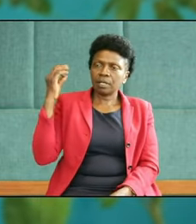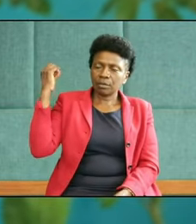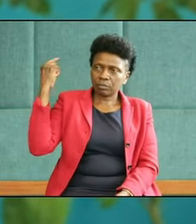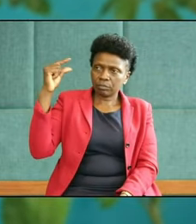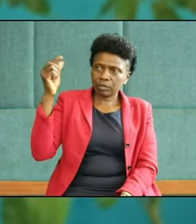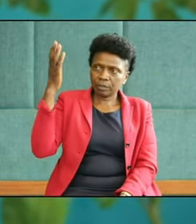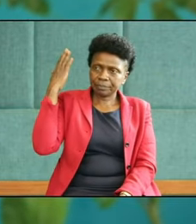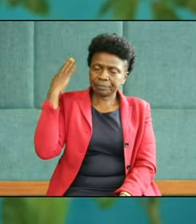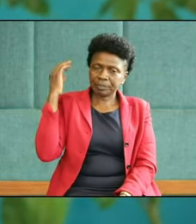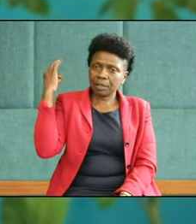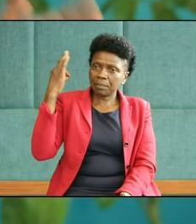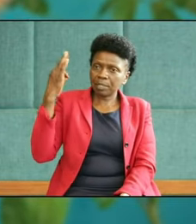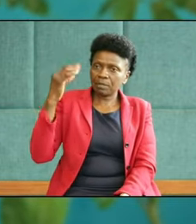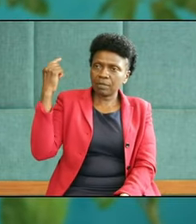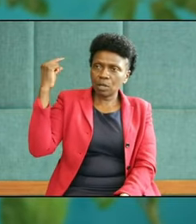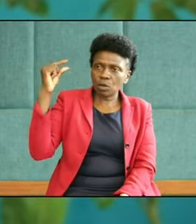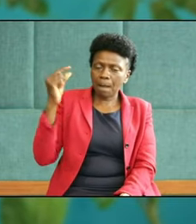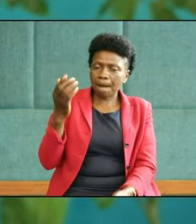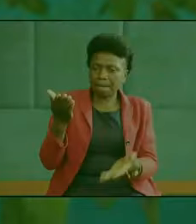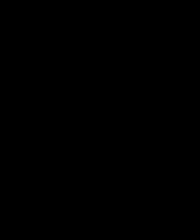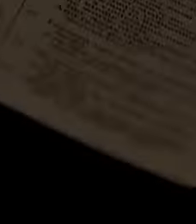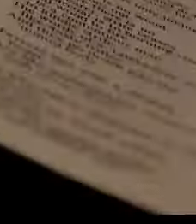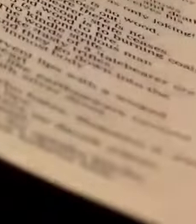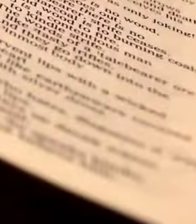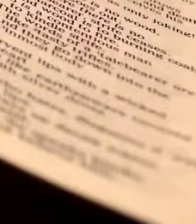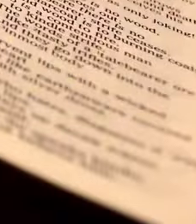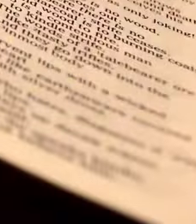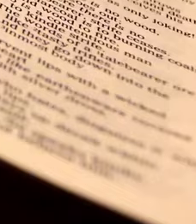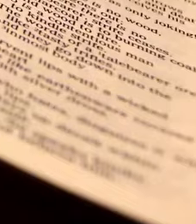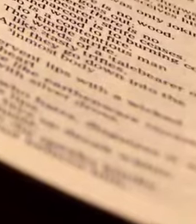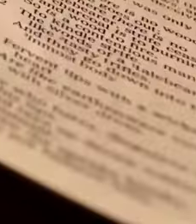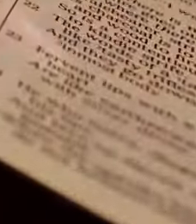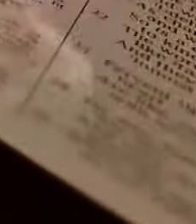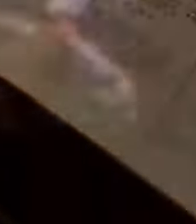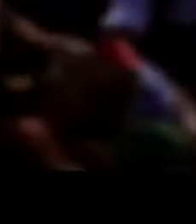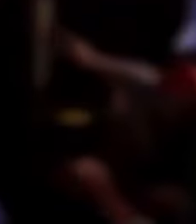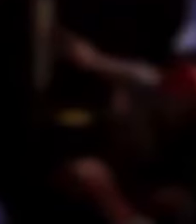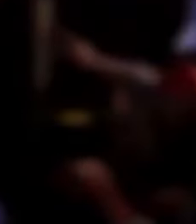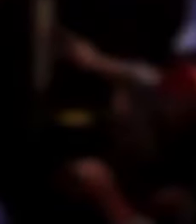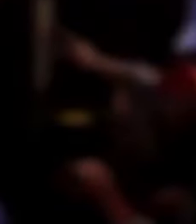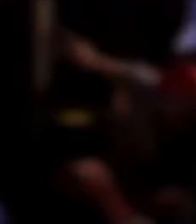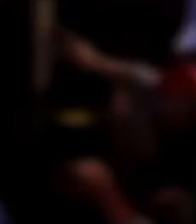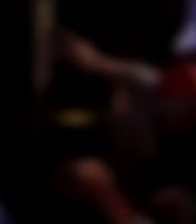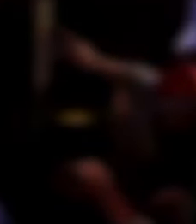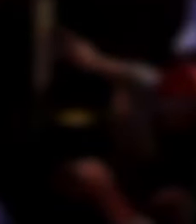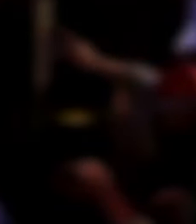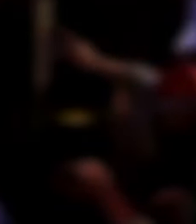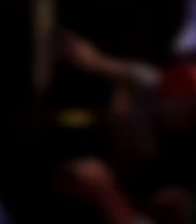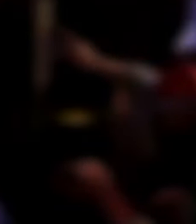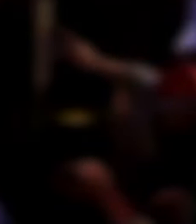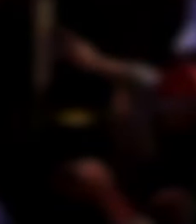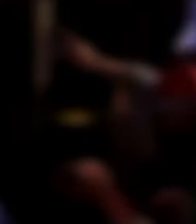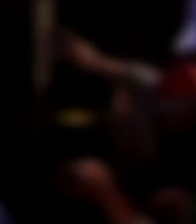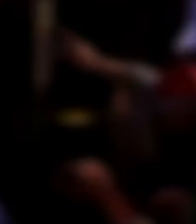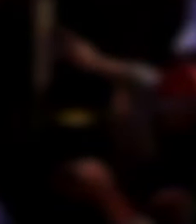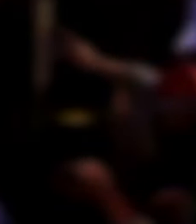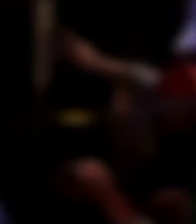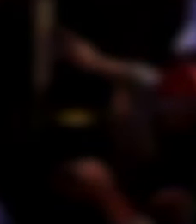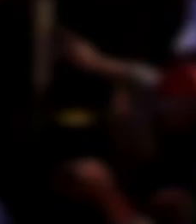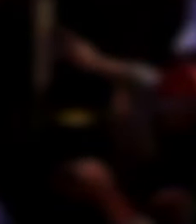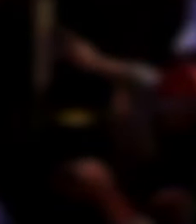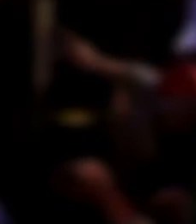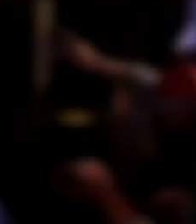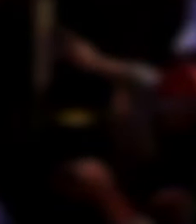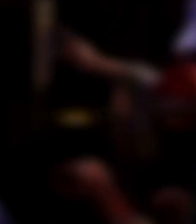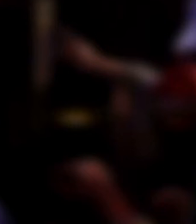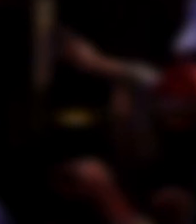The preaching of the gospel brings redemption to the world. Paul says, I am not ashamed. Some of us, we are